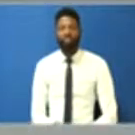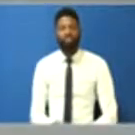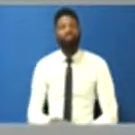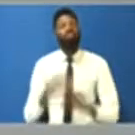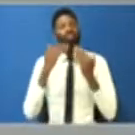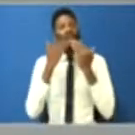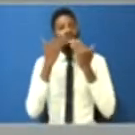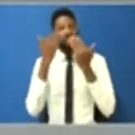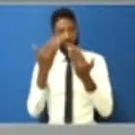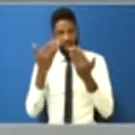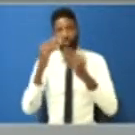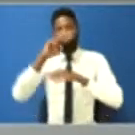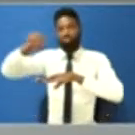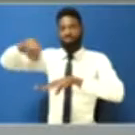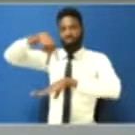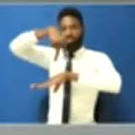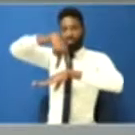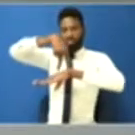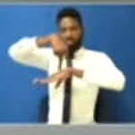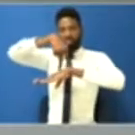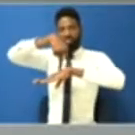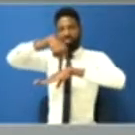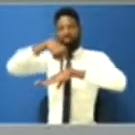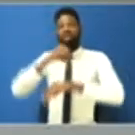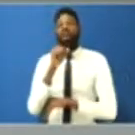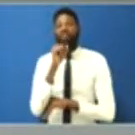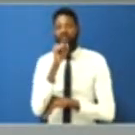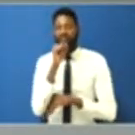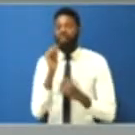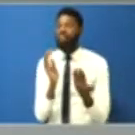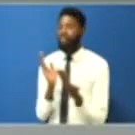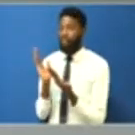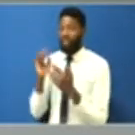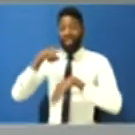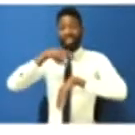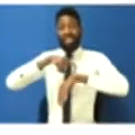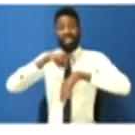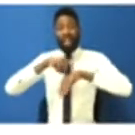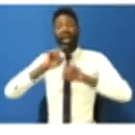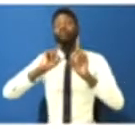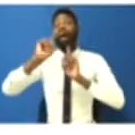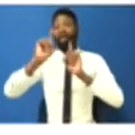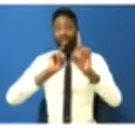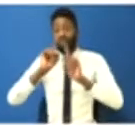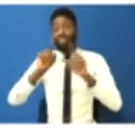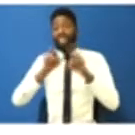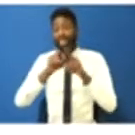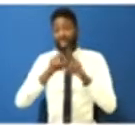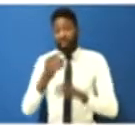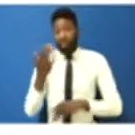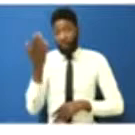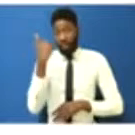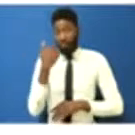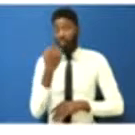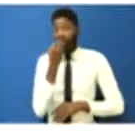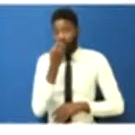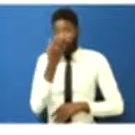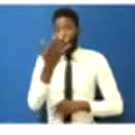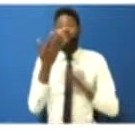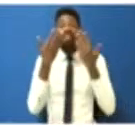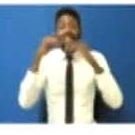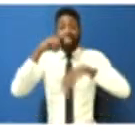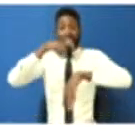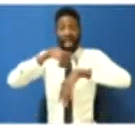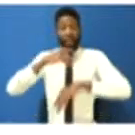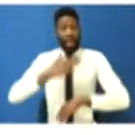thank you maintain the position of your podium for the length of this debate and as indicated our starting